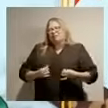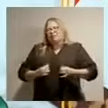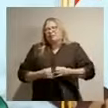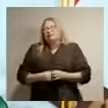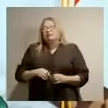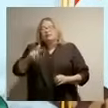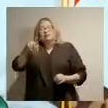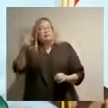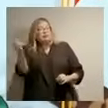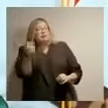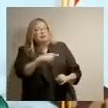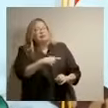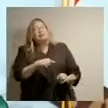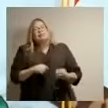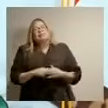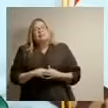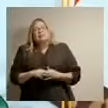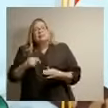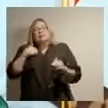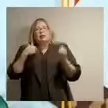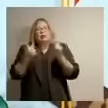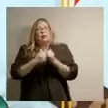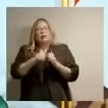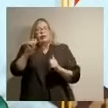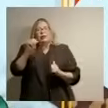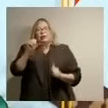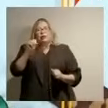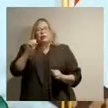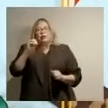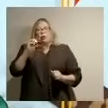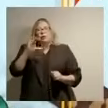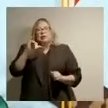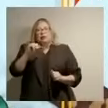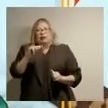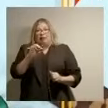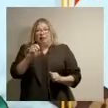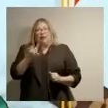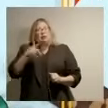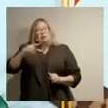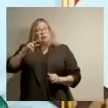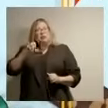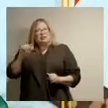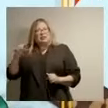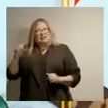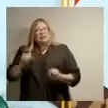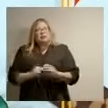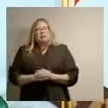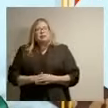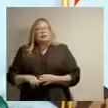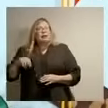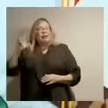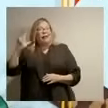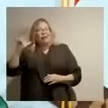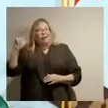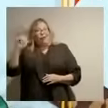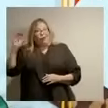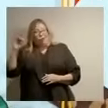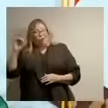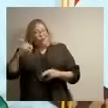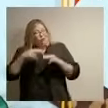Hi, Governor. This is Adam Beam with the Associated Press. The LAO called your proposal